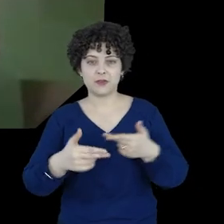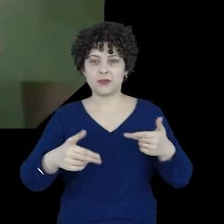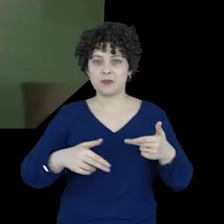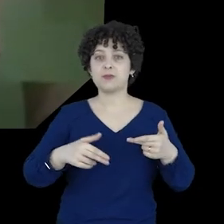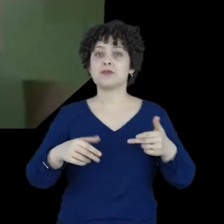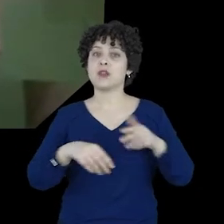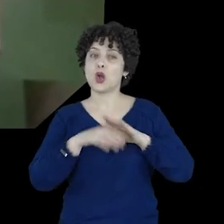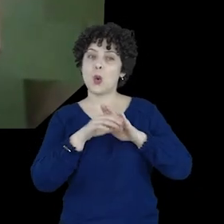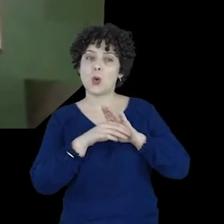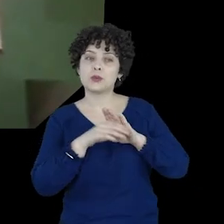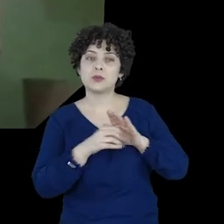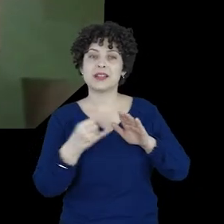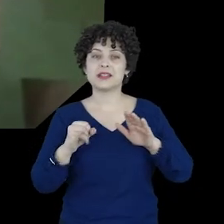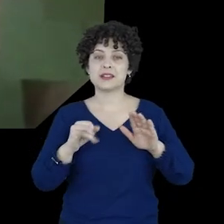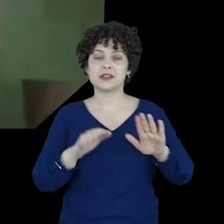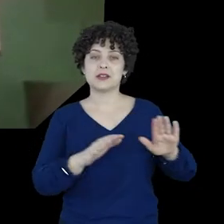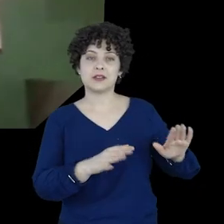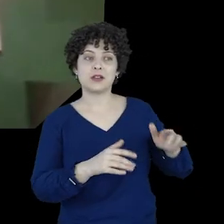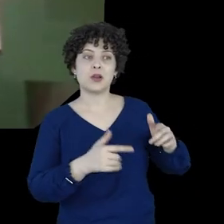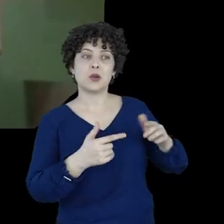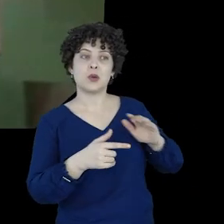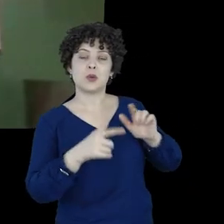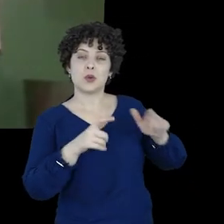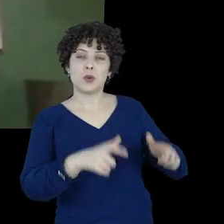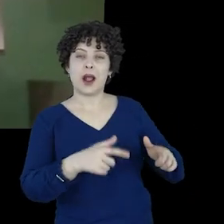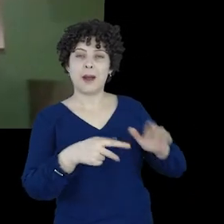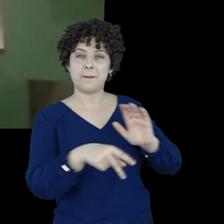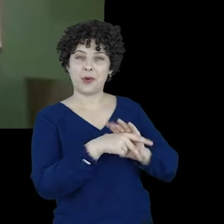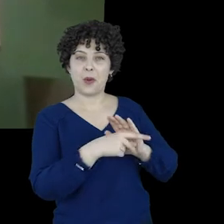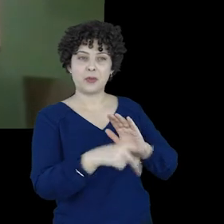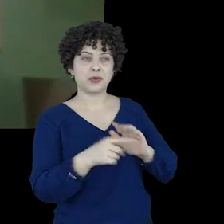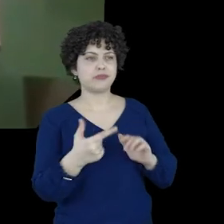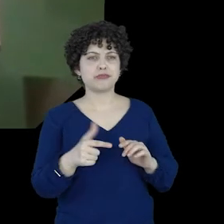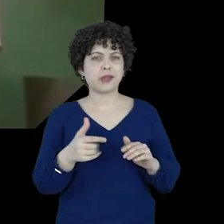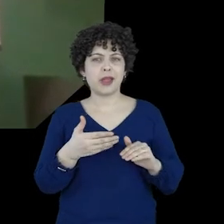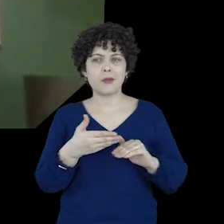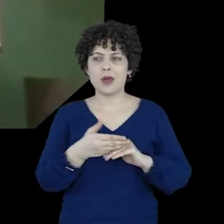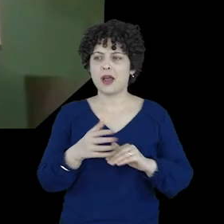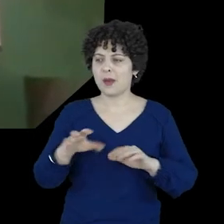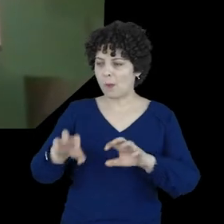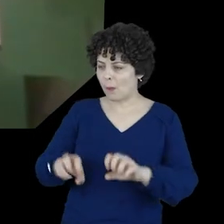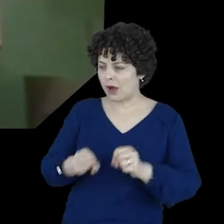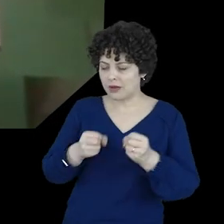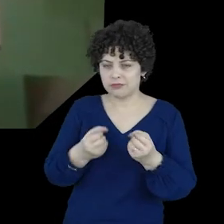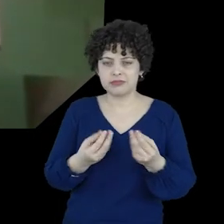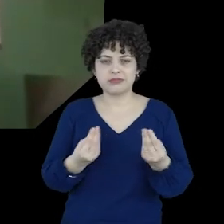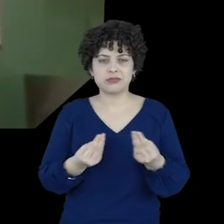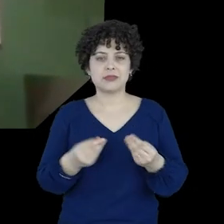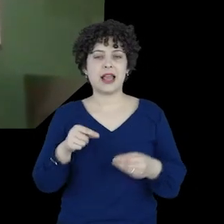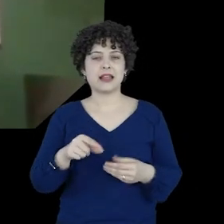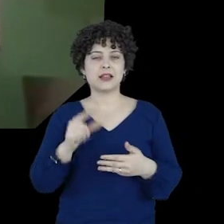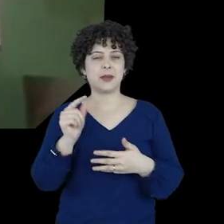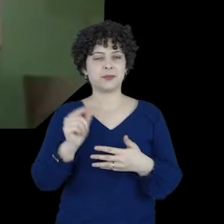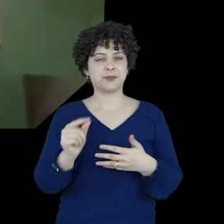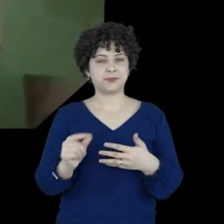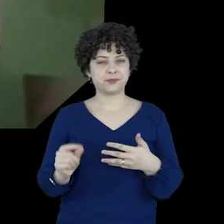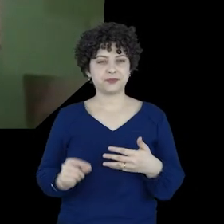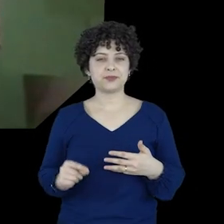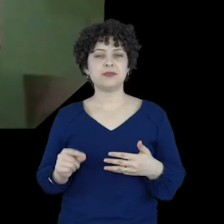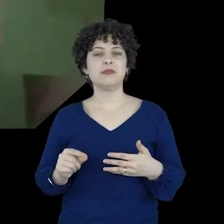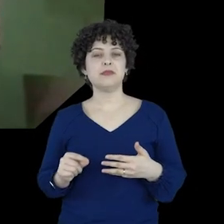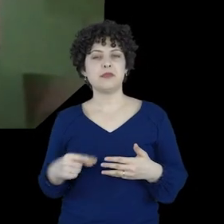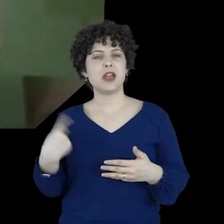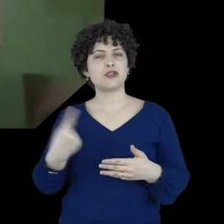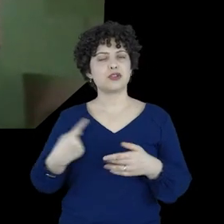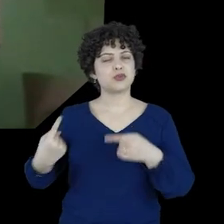not even have access to if they were in their own space. So those have been some of the